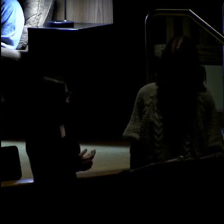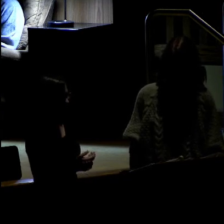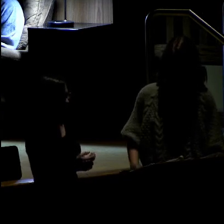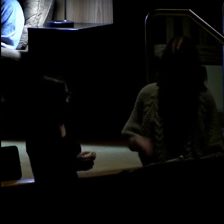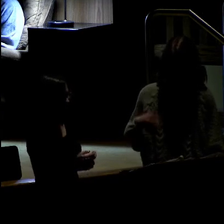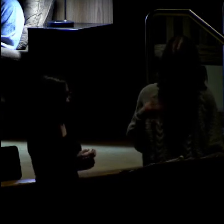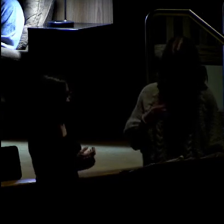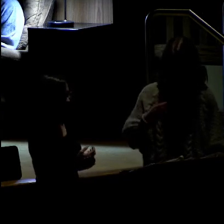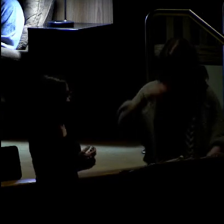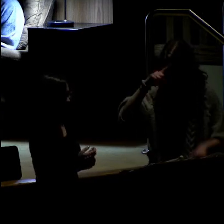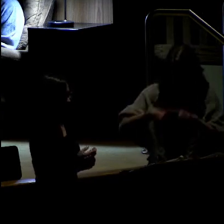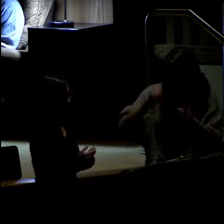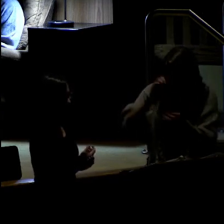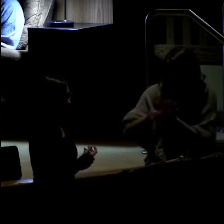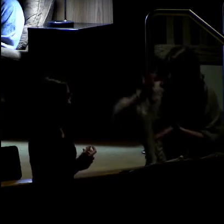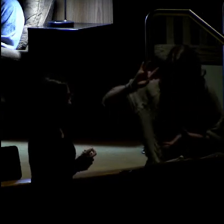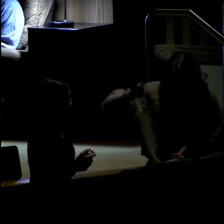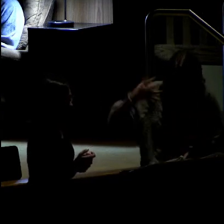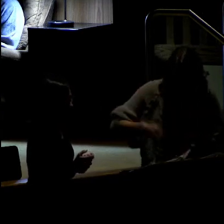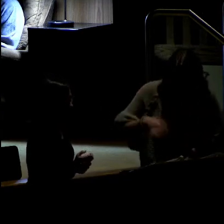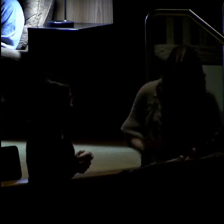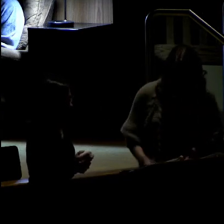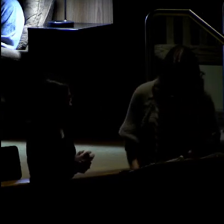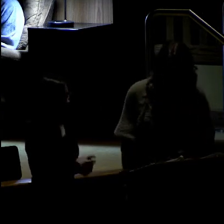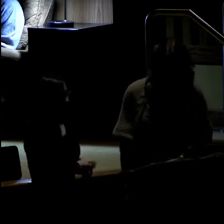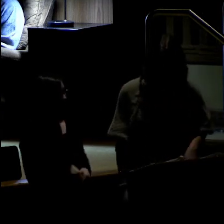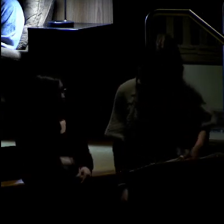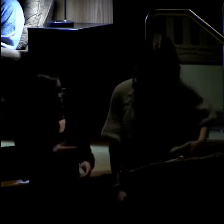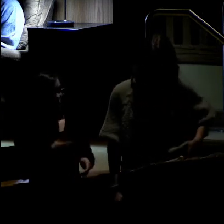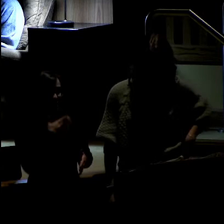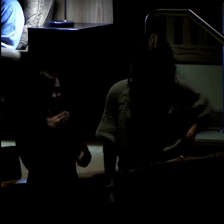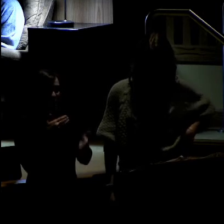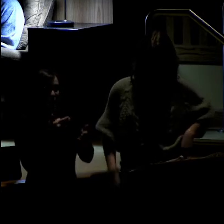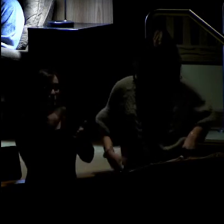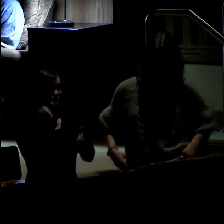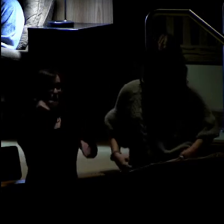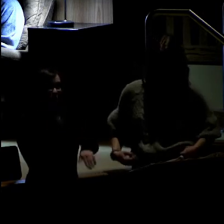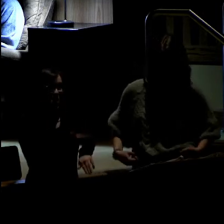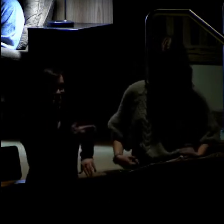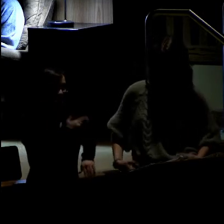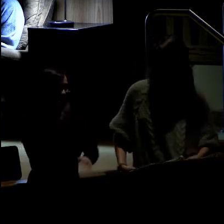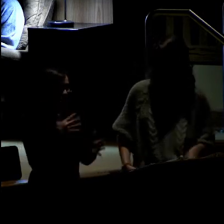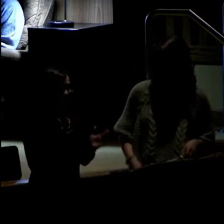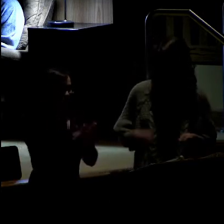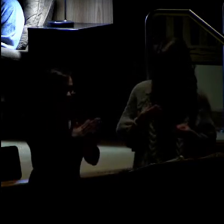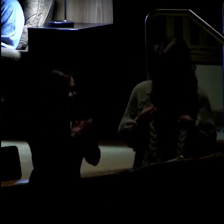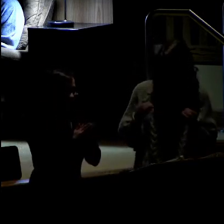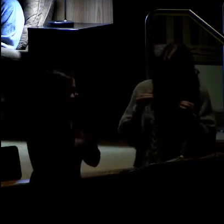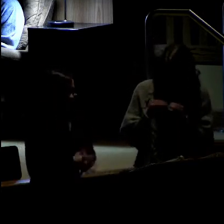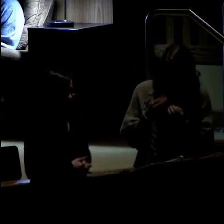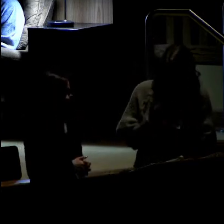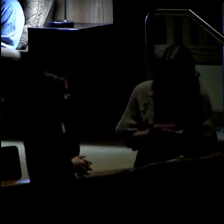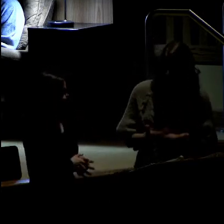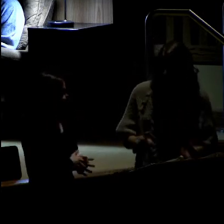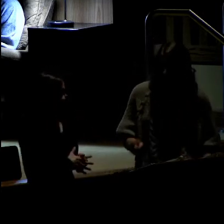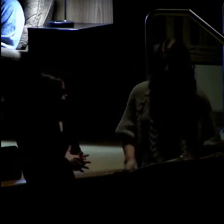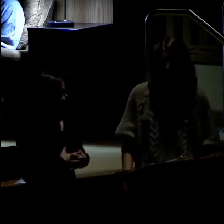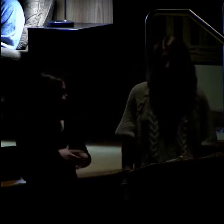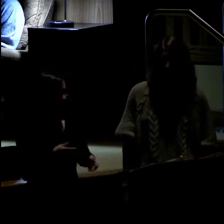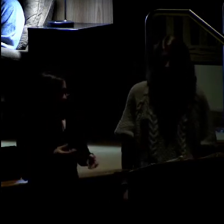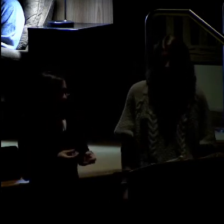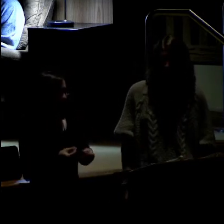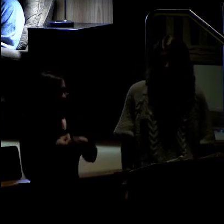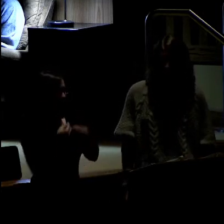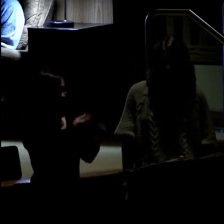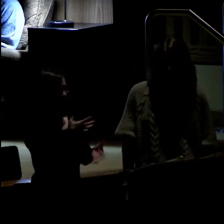Oh, wow, I can't believe it. $8. You haven't even heard the best part yet. There's more? I gave Miss Smith a taste of your fudge, Mom, and she asked if we